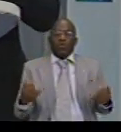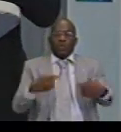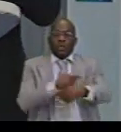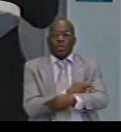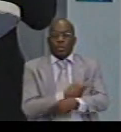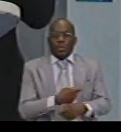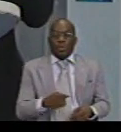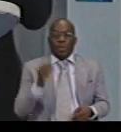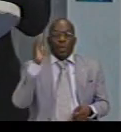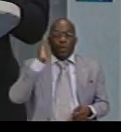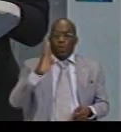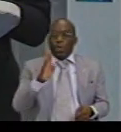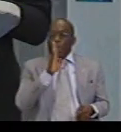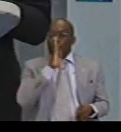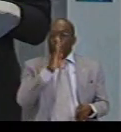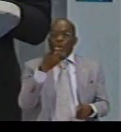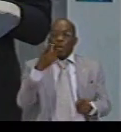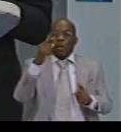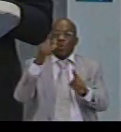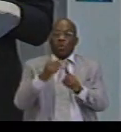will be a word of revelation.